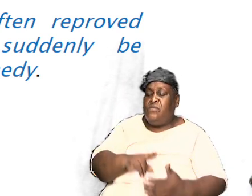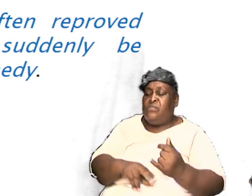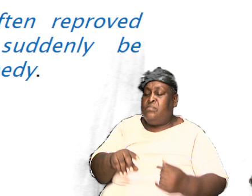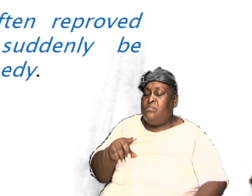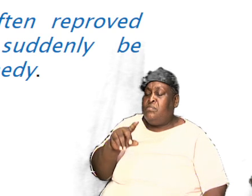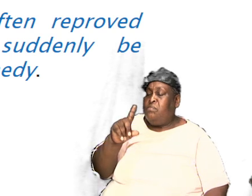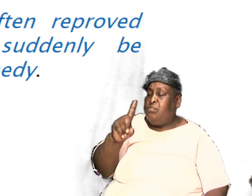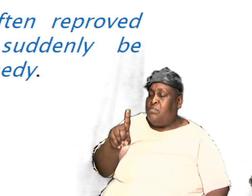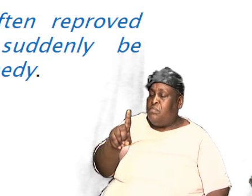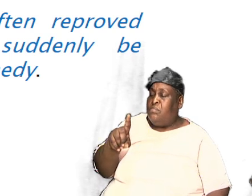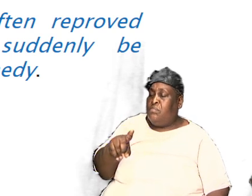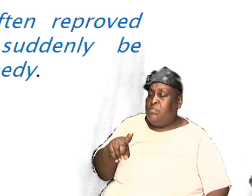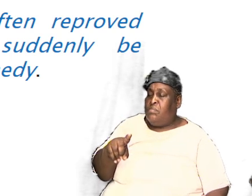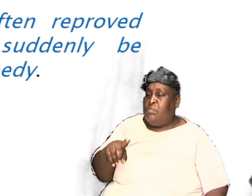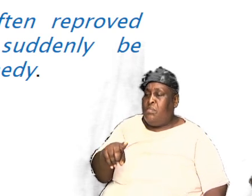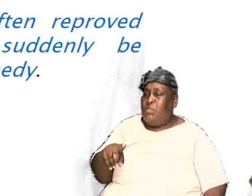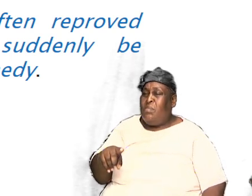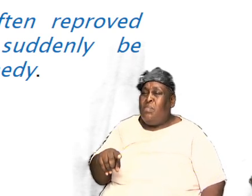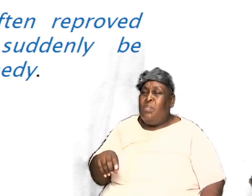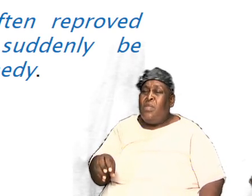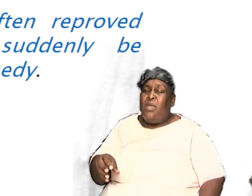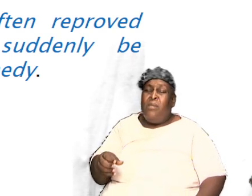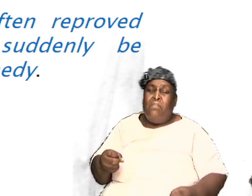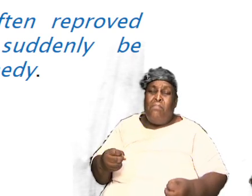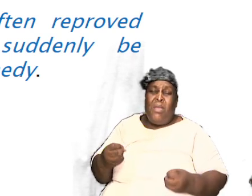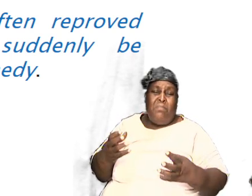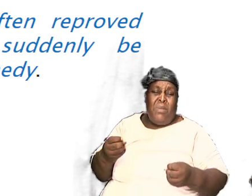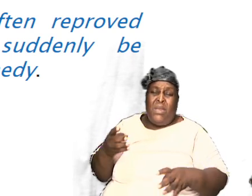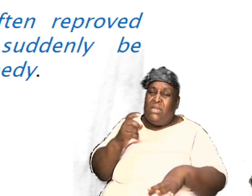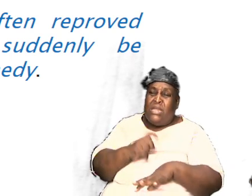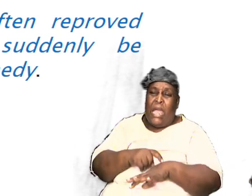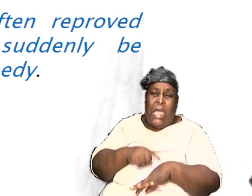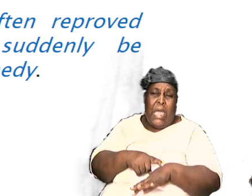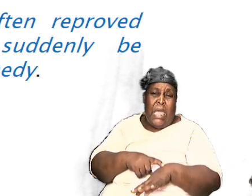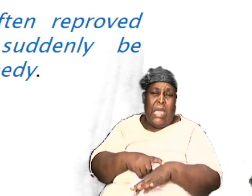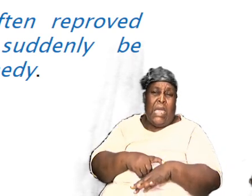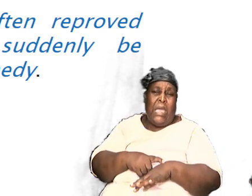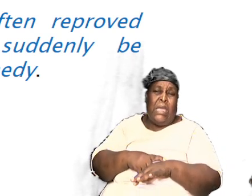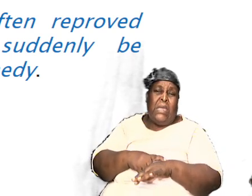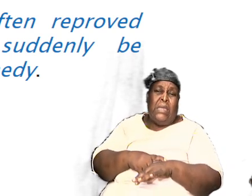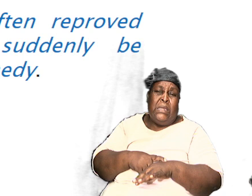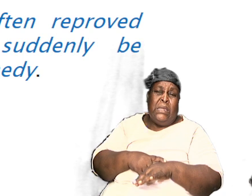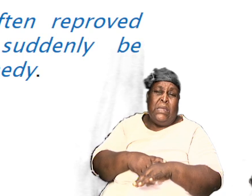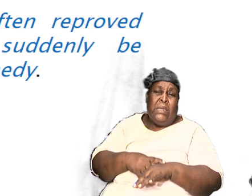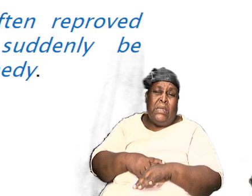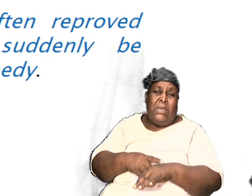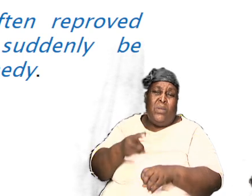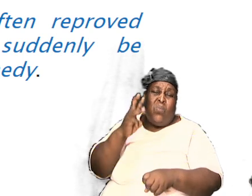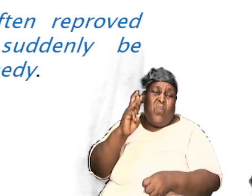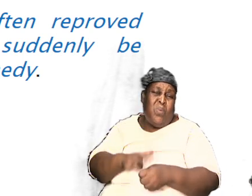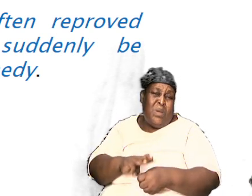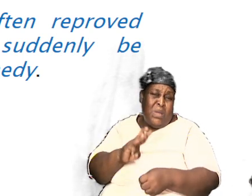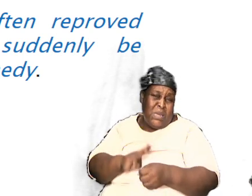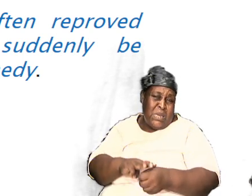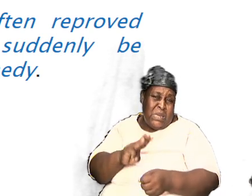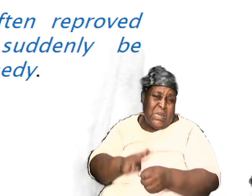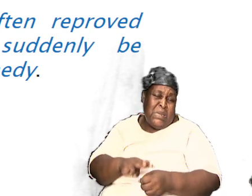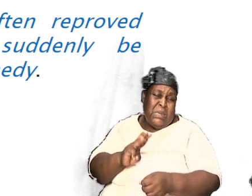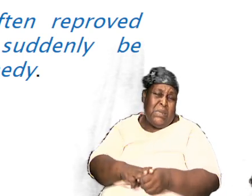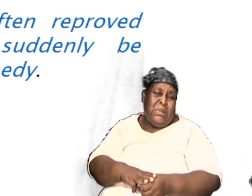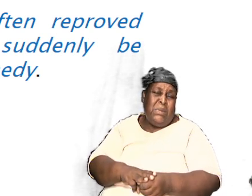reproved. Being often reproved means that you get bored about the thing. Somebody talks to you about